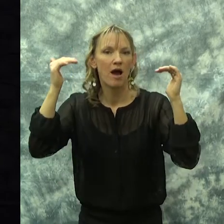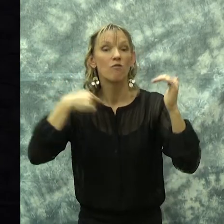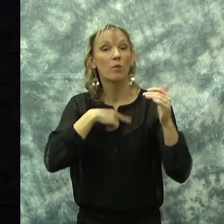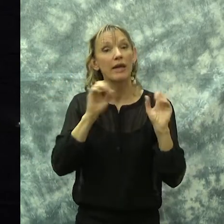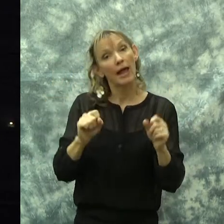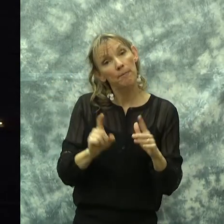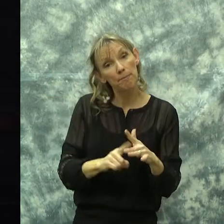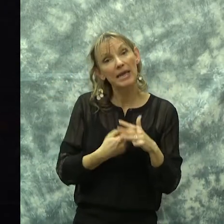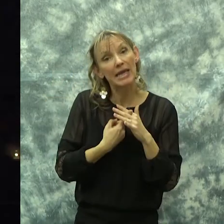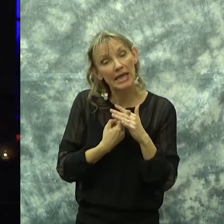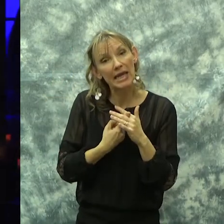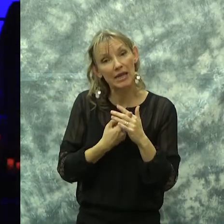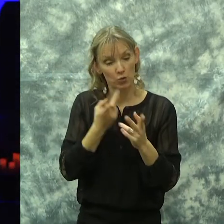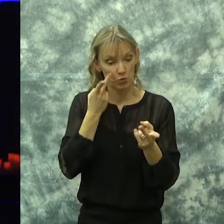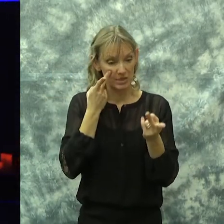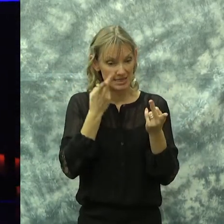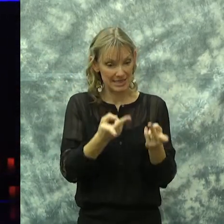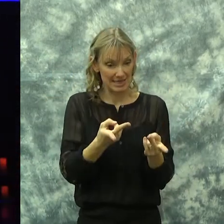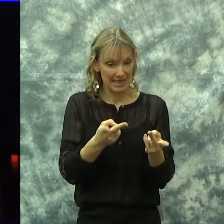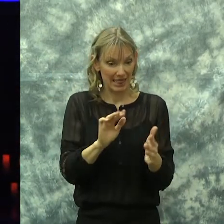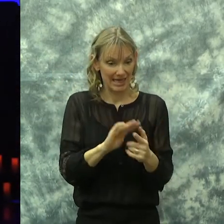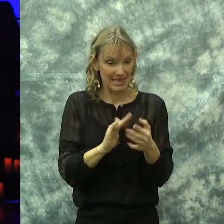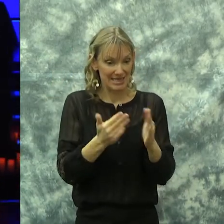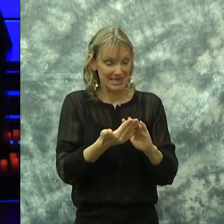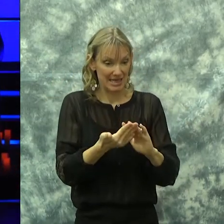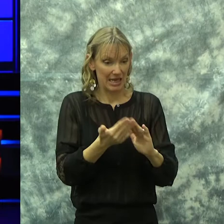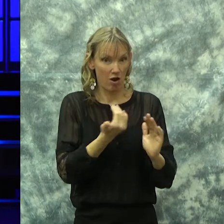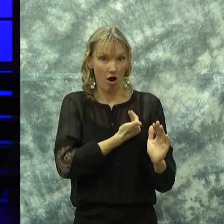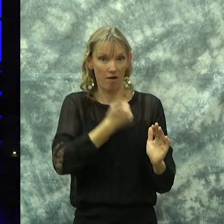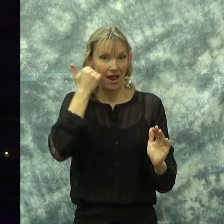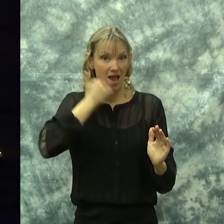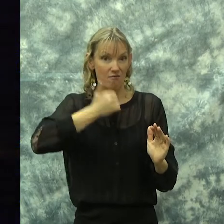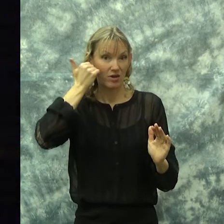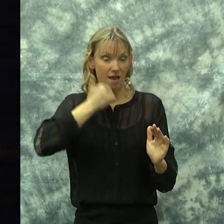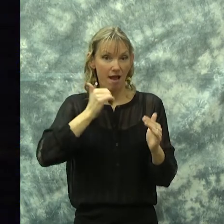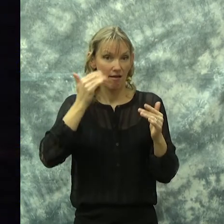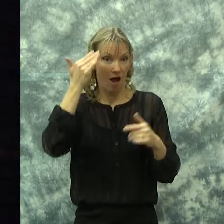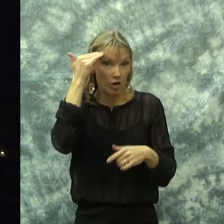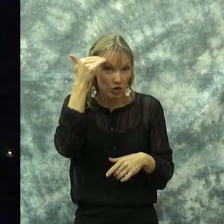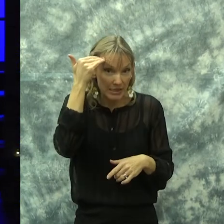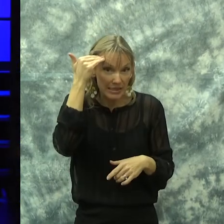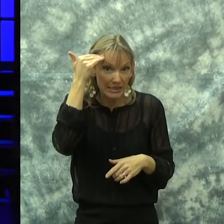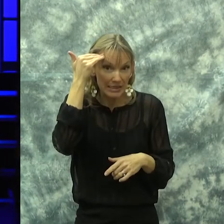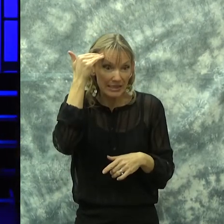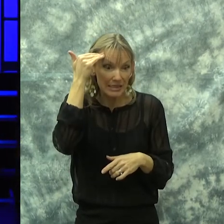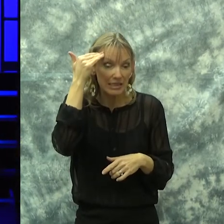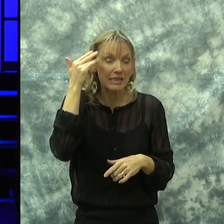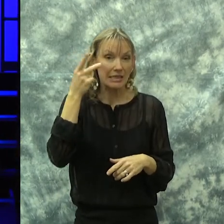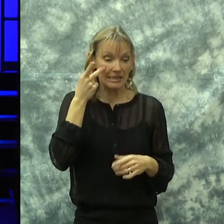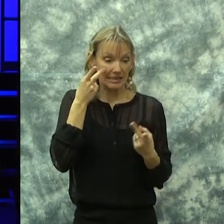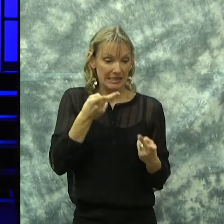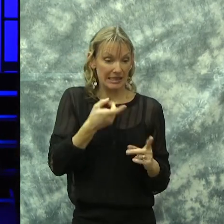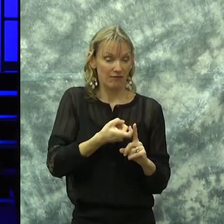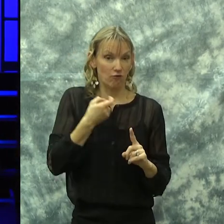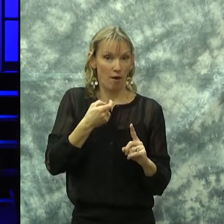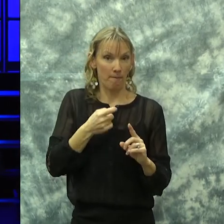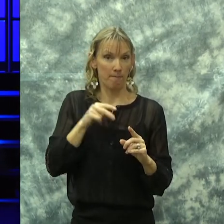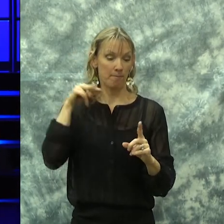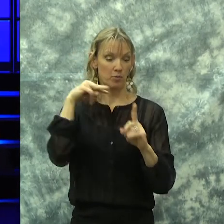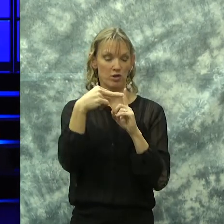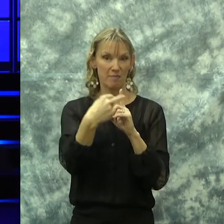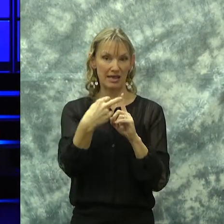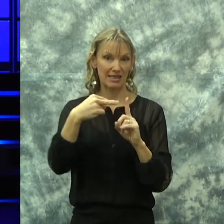can begin to view this city of our everyday consciousness from a higher